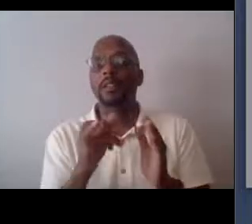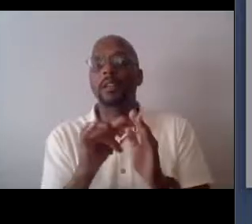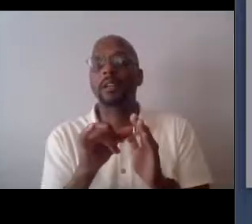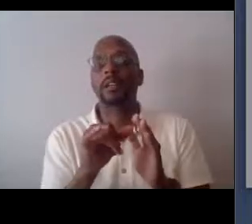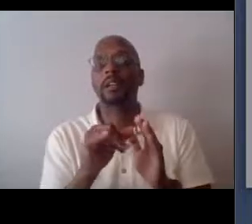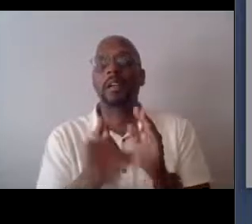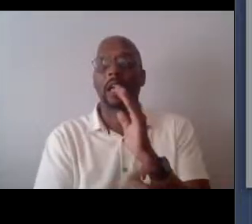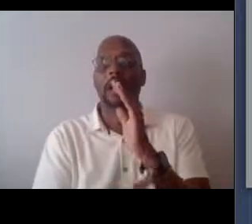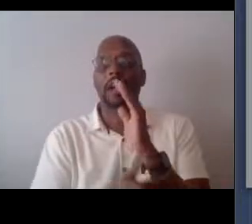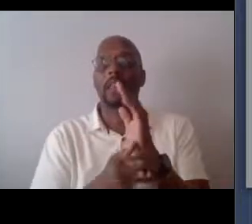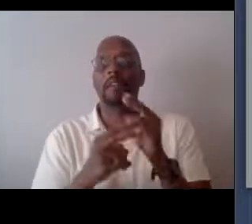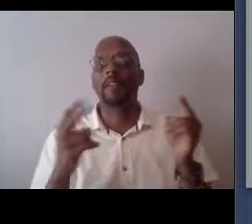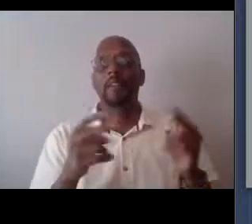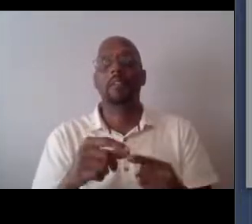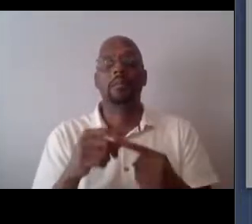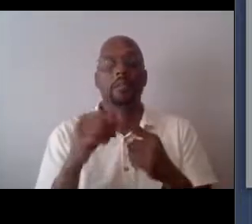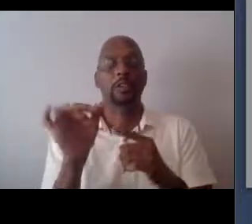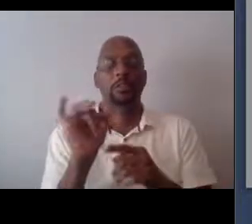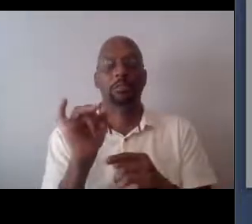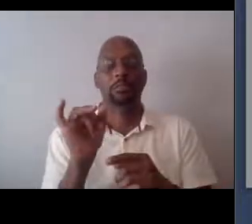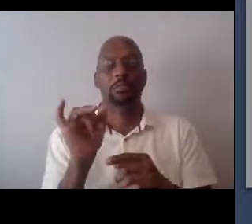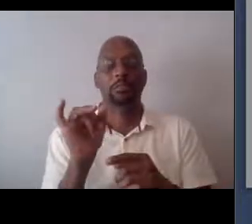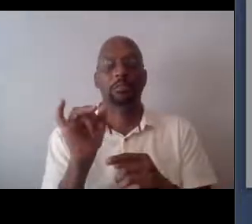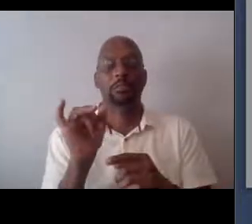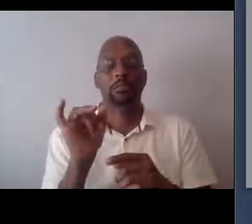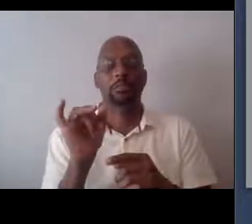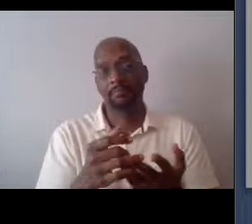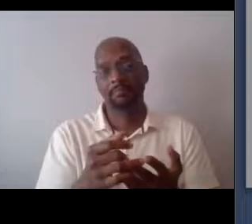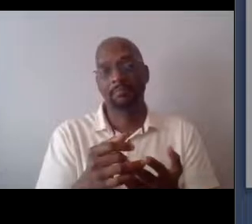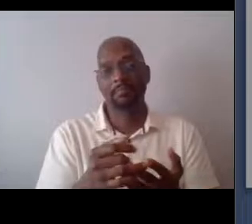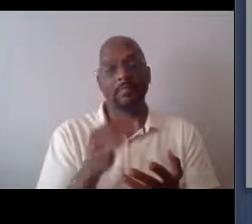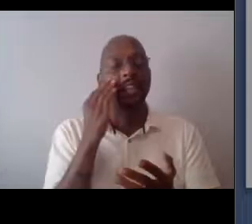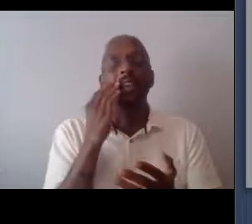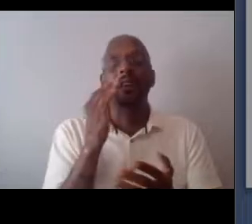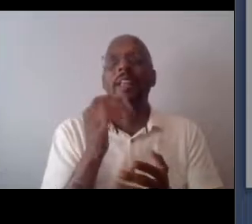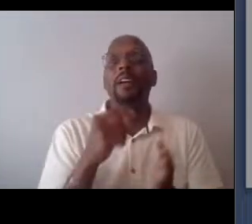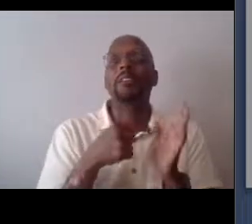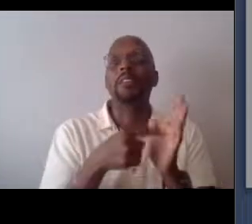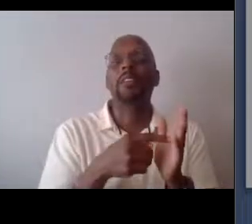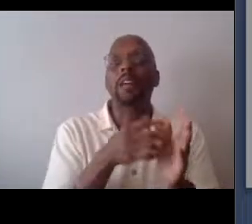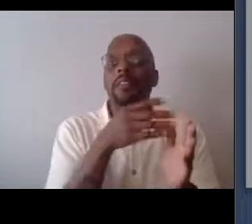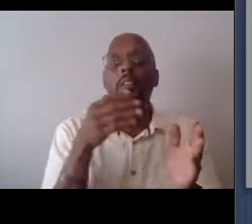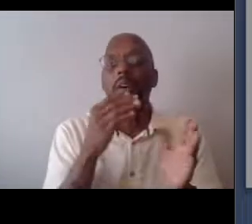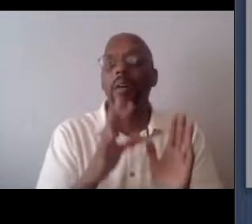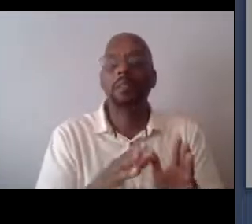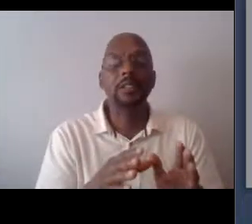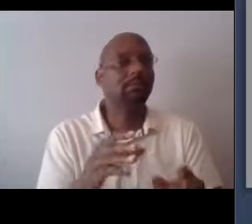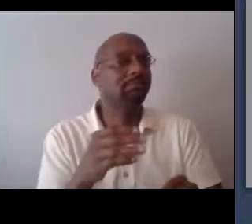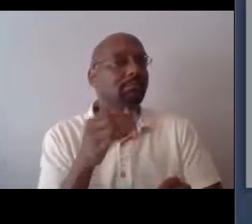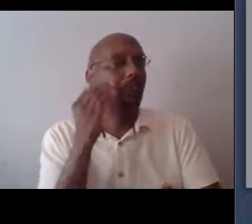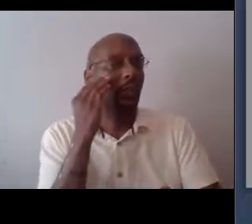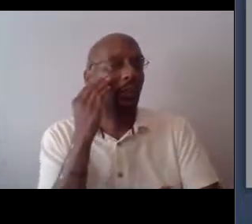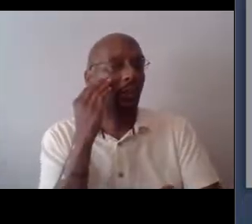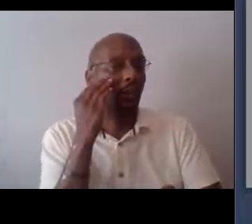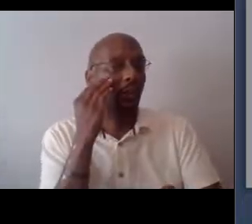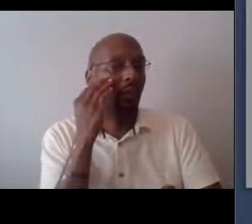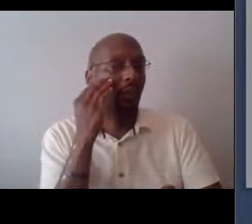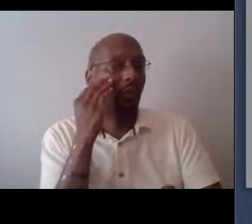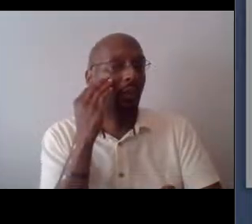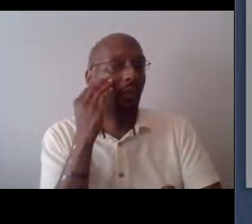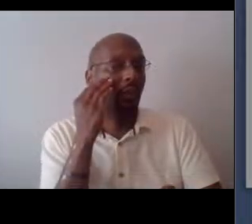the chairwoman mentioned in regards to the farmers. You can't expect these folks things have changed